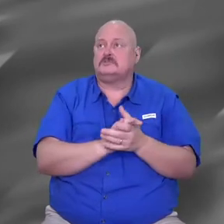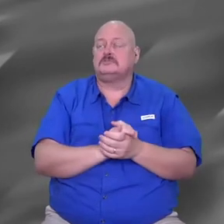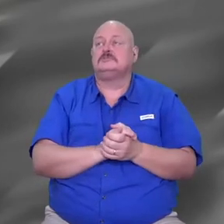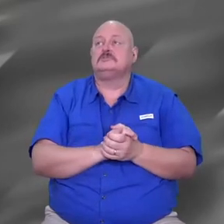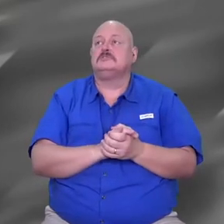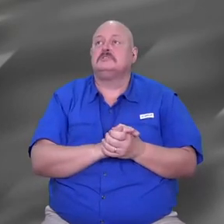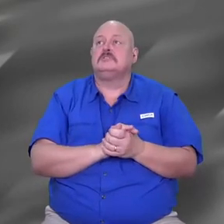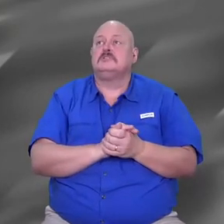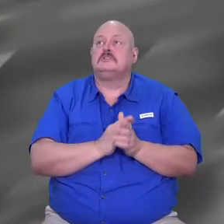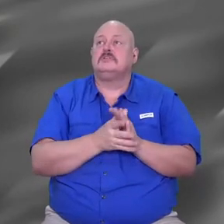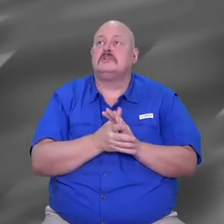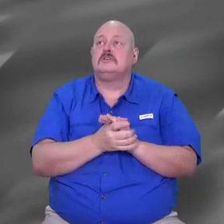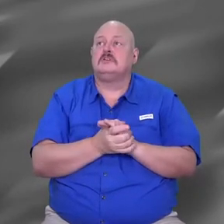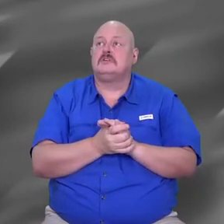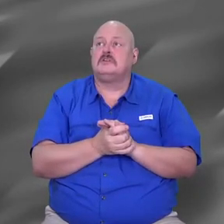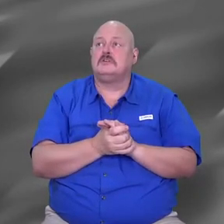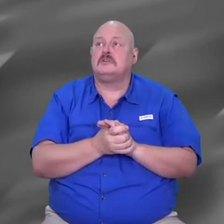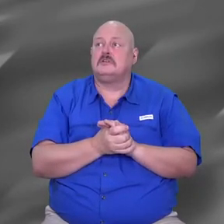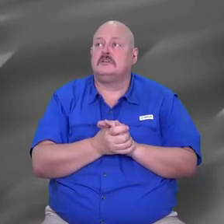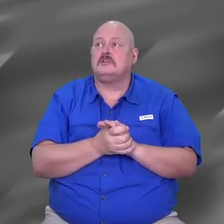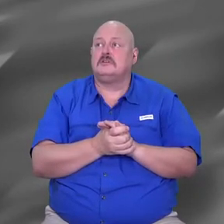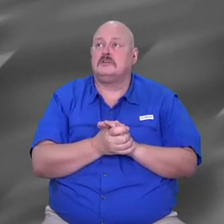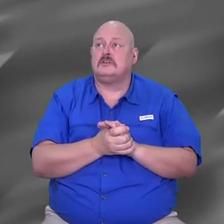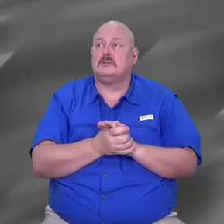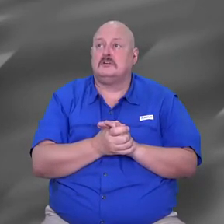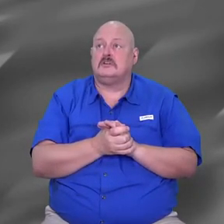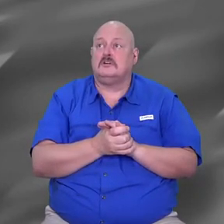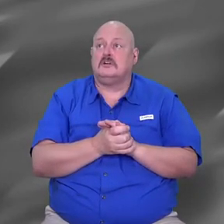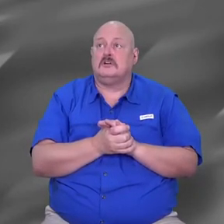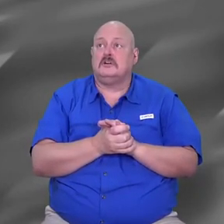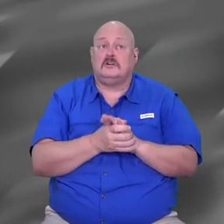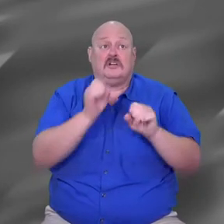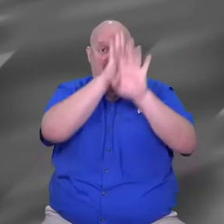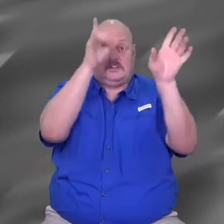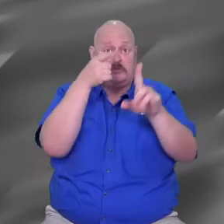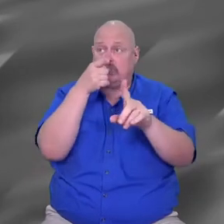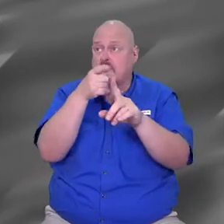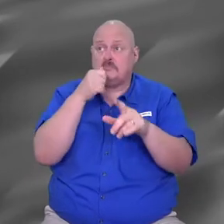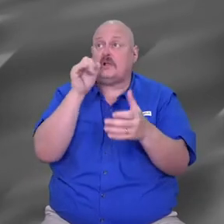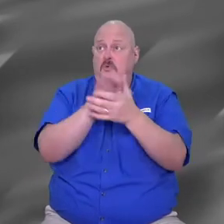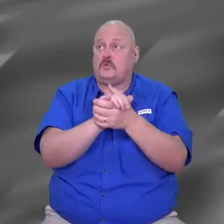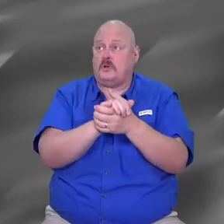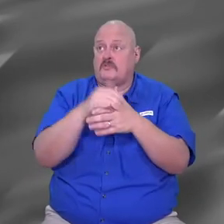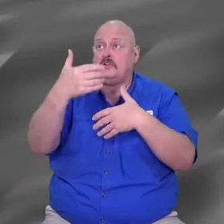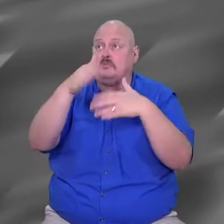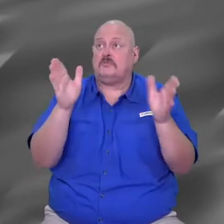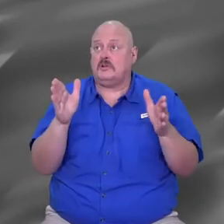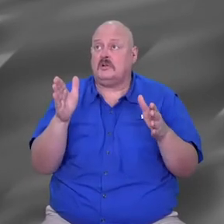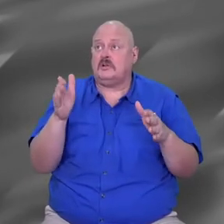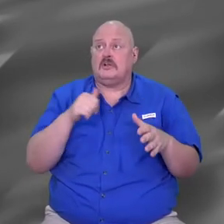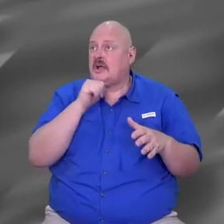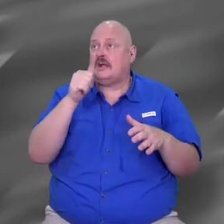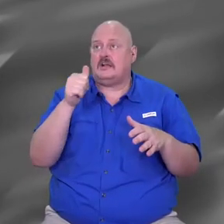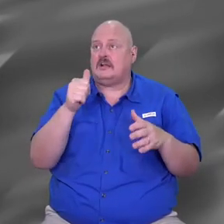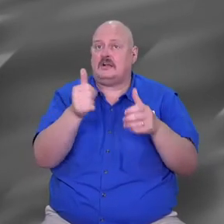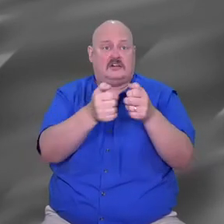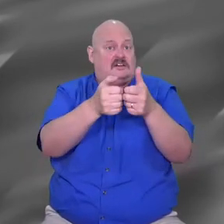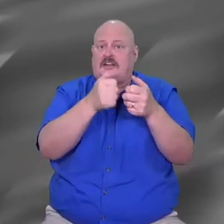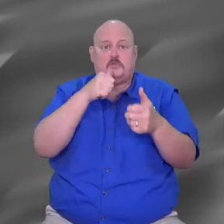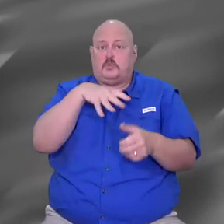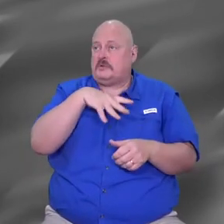house. You know, just to be blunt with you, my wife is here in the room, I don't text